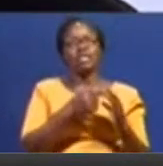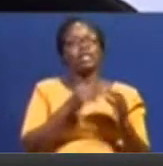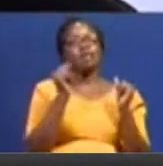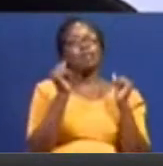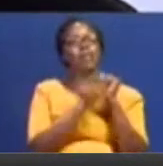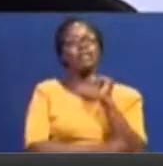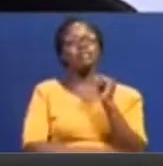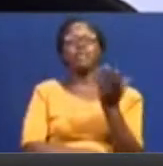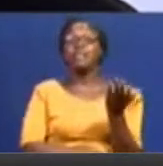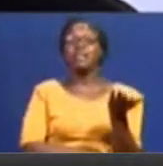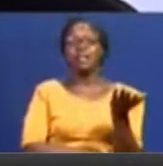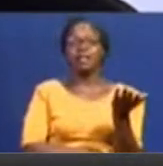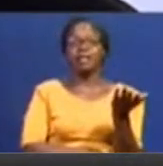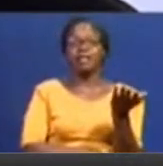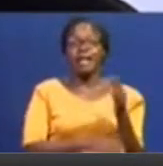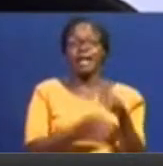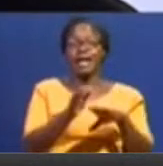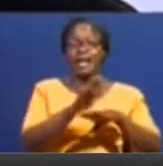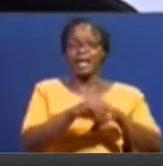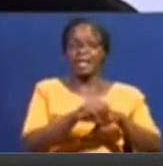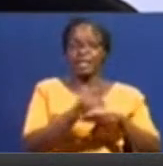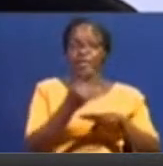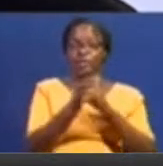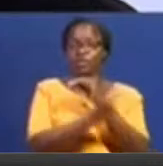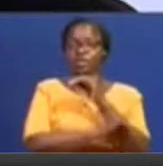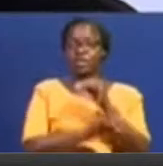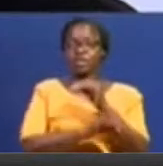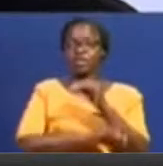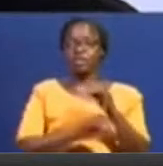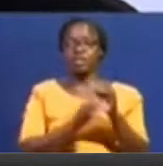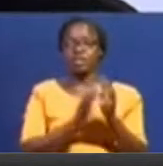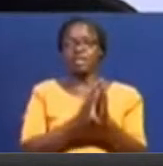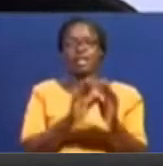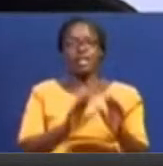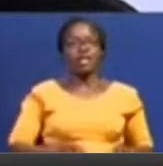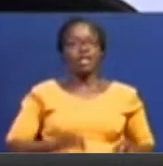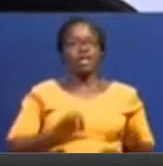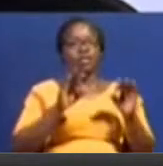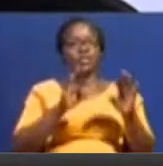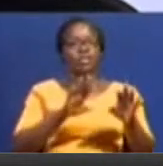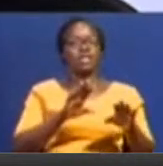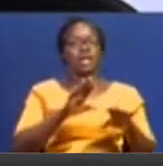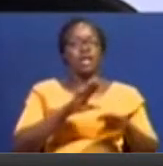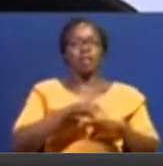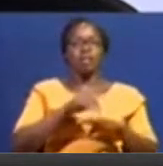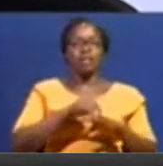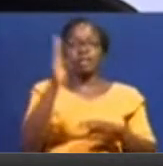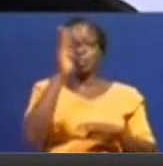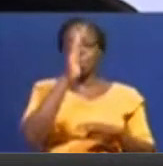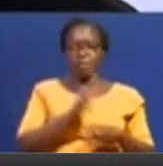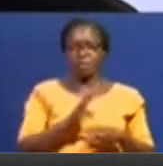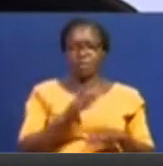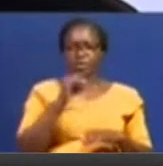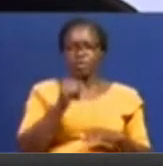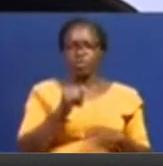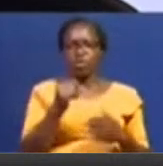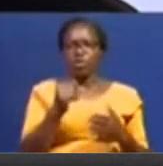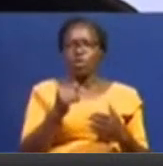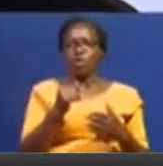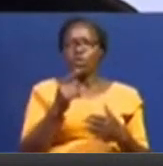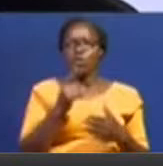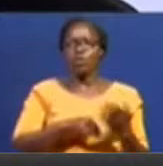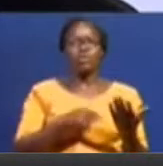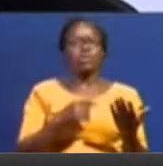penalties that attach. One of those countries could be Australia, Belgium, Brazil, they're there. So what is